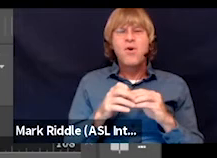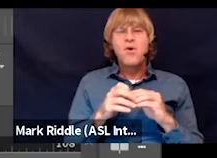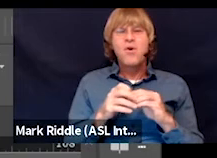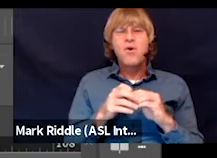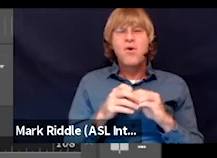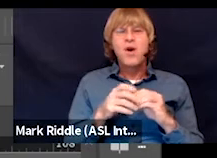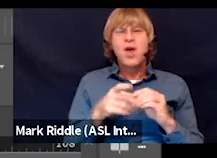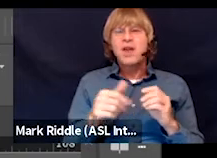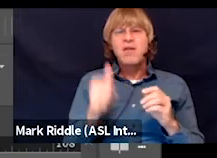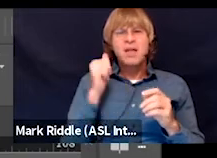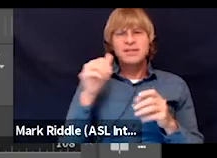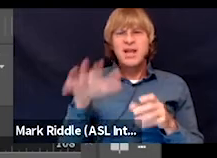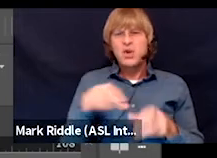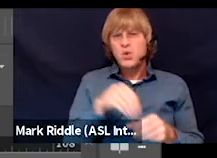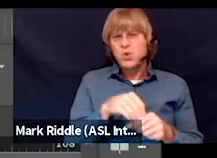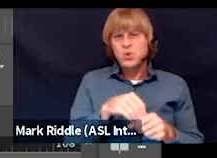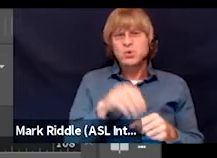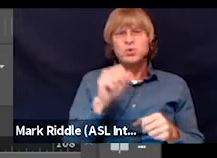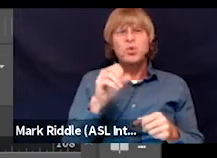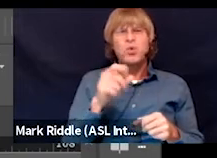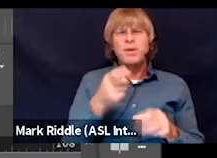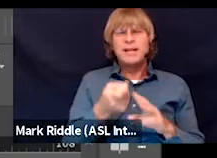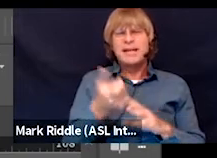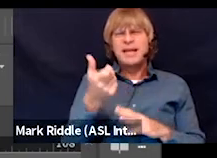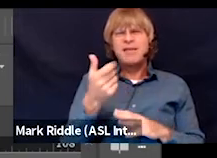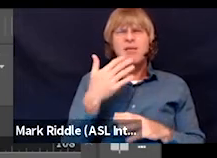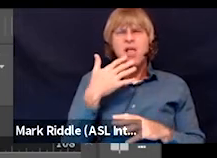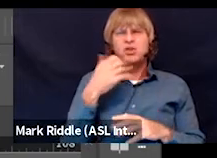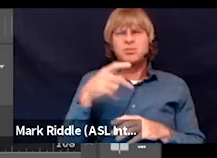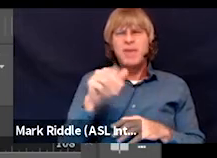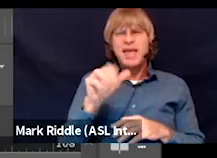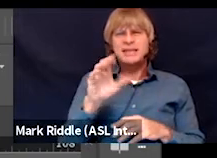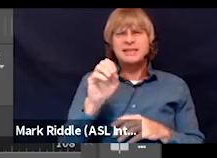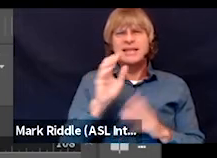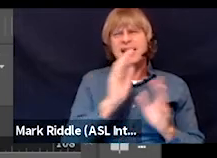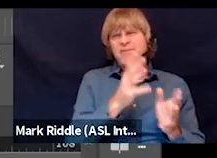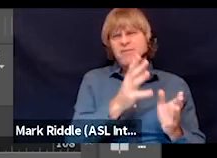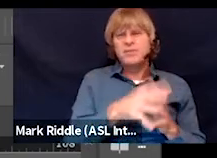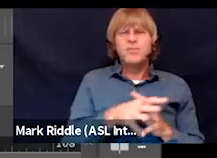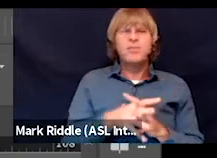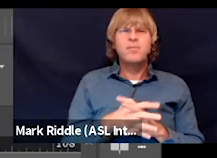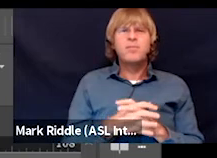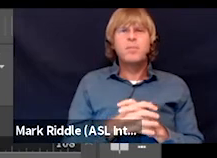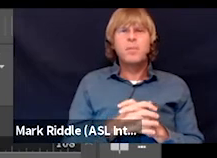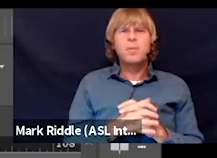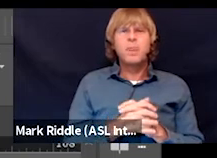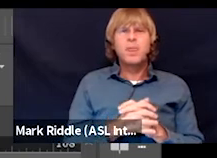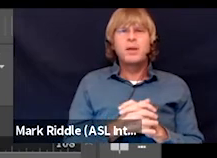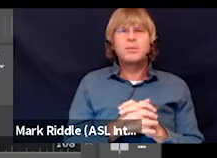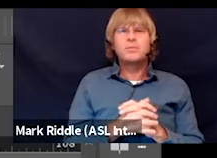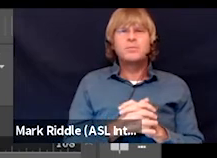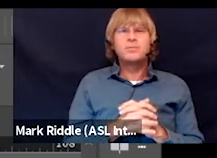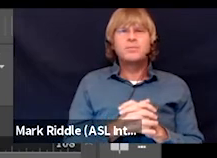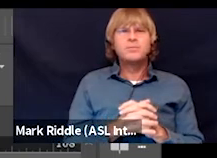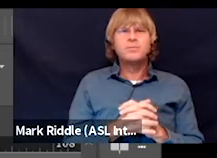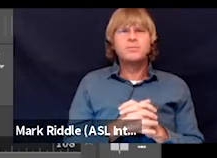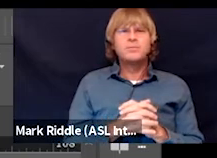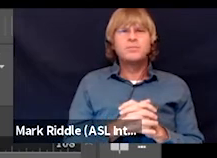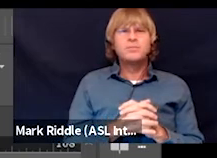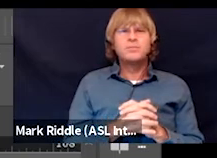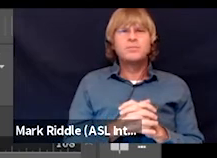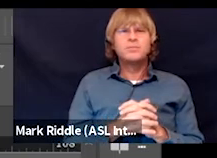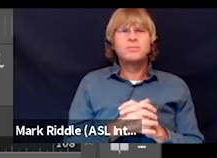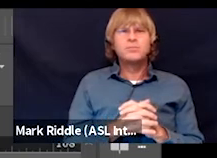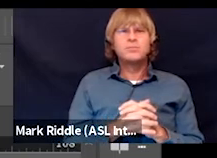it doesn't include that. So I'm going to delete color space, but leave that in there. Okay.